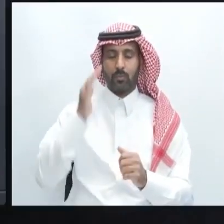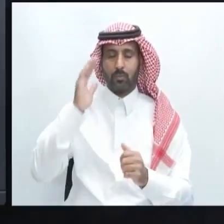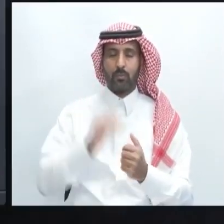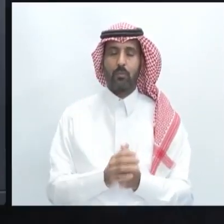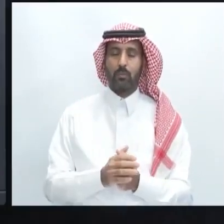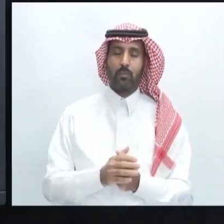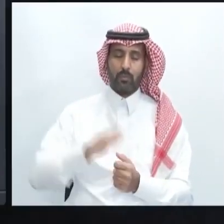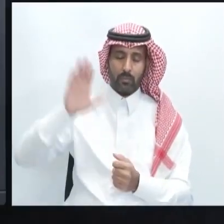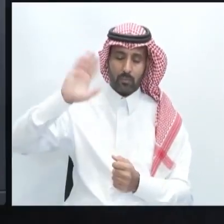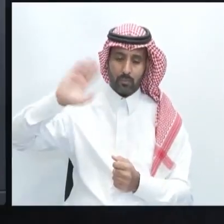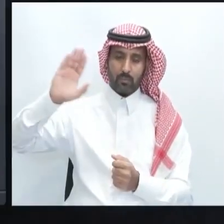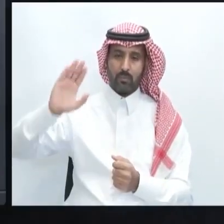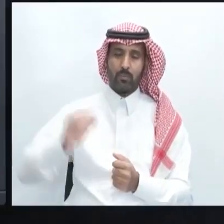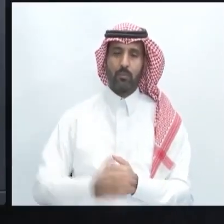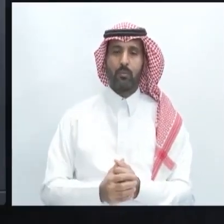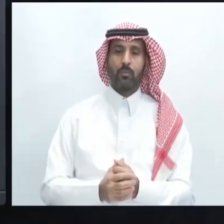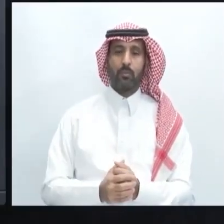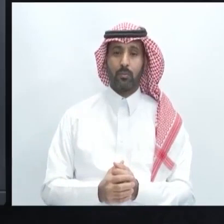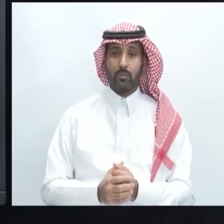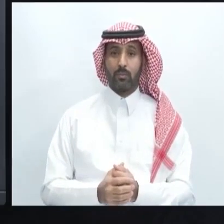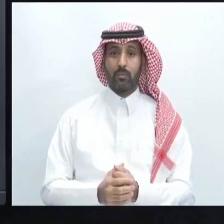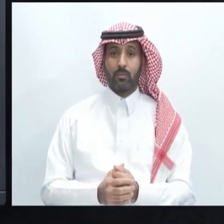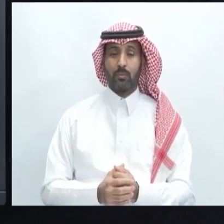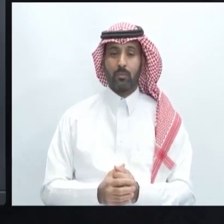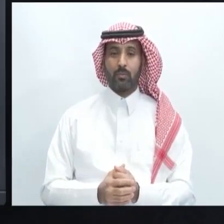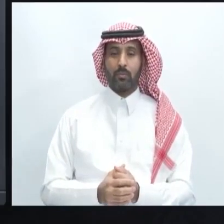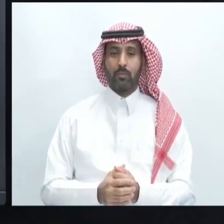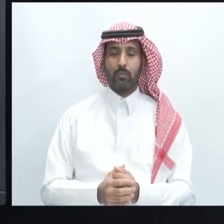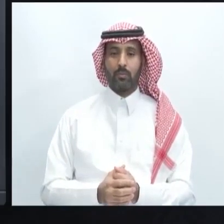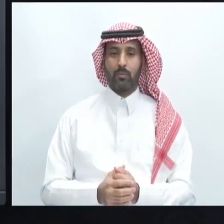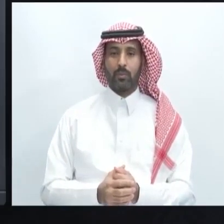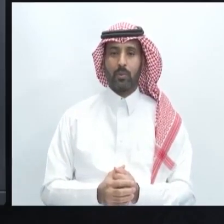you next lesson, inshallah. Subhanakallahumma bihamdik. Ashhadu an la ilaha illa anta astaghfiruka wa atubu ilayk. Assalamu alaikum.